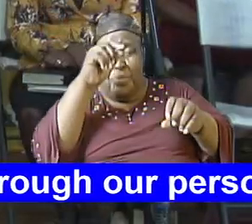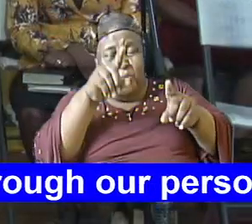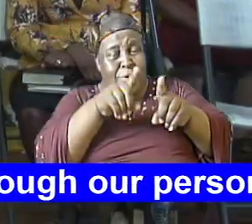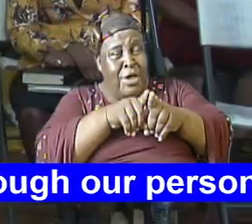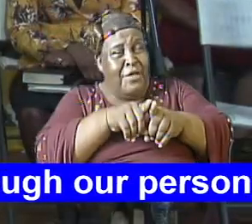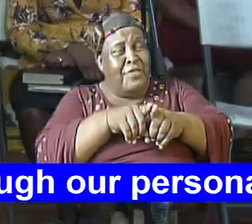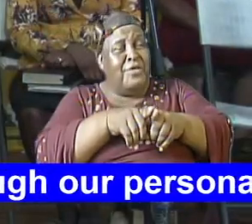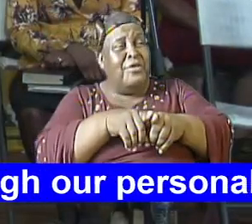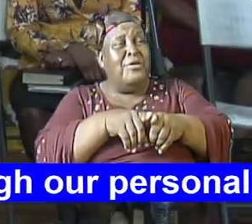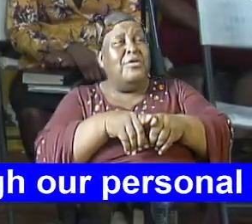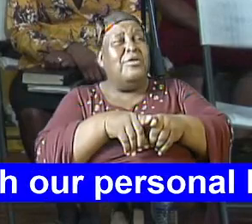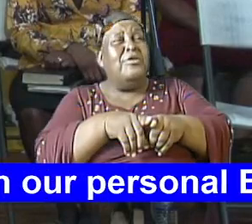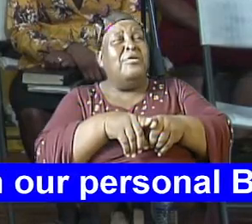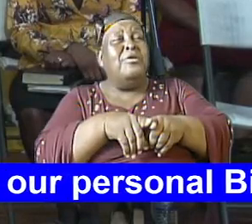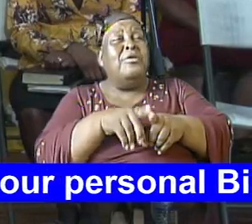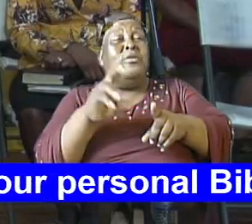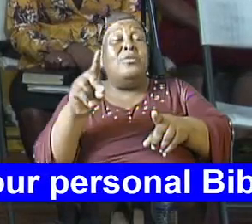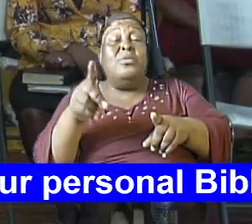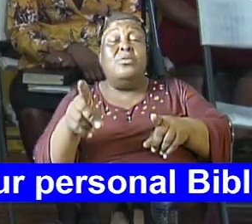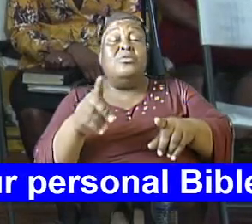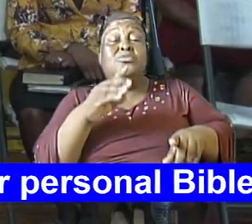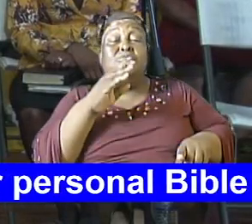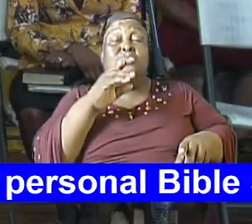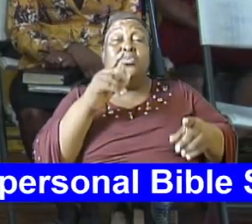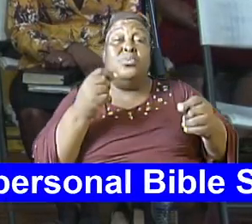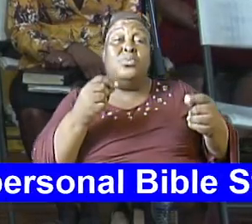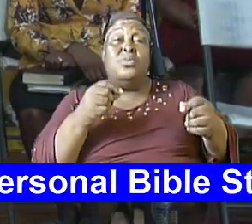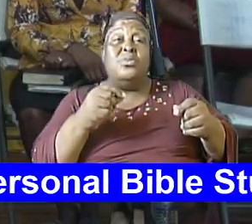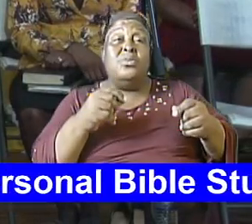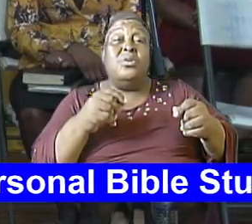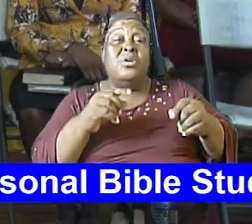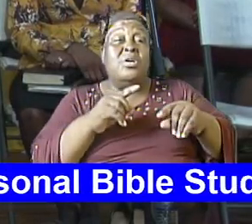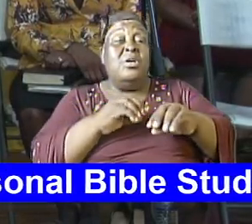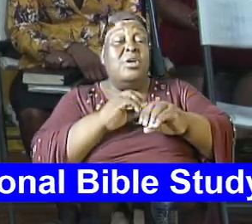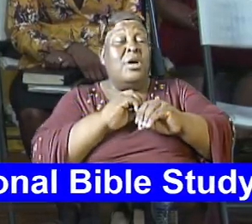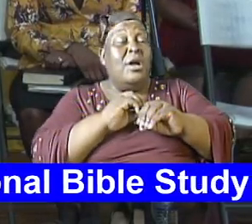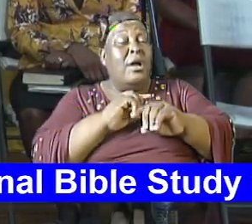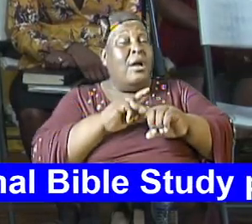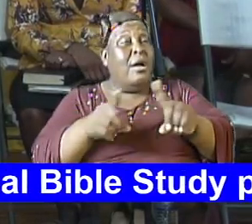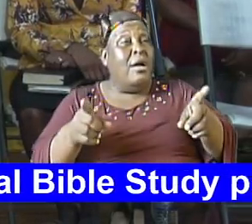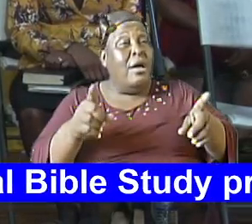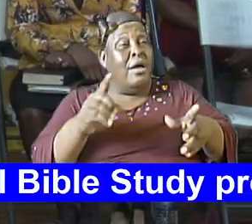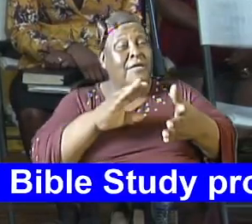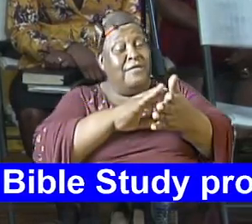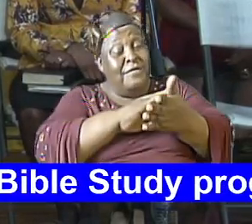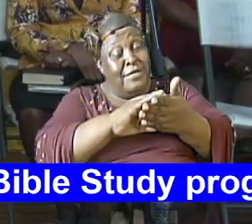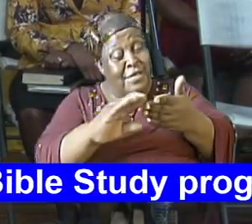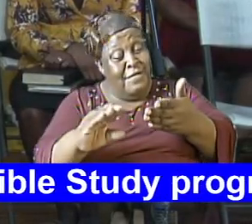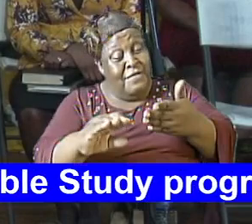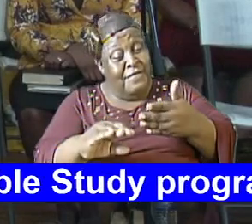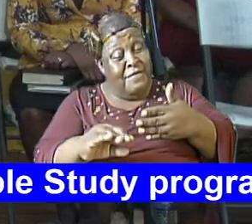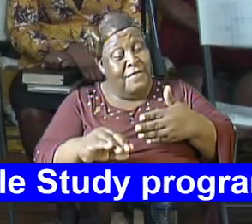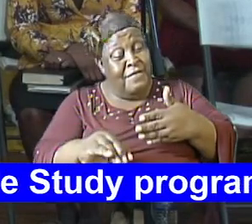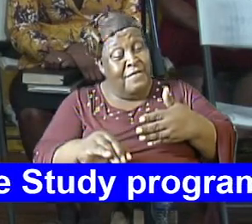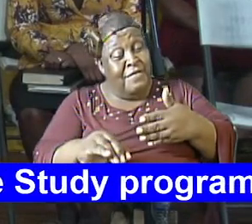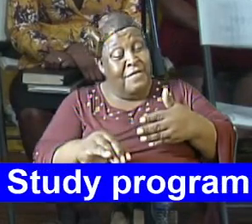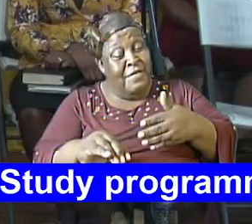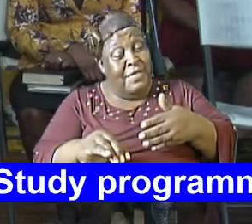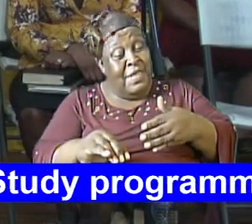that he cannot be forgiven for. You know what happened? Everybody else